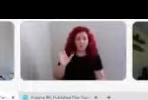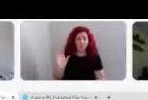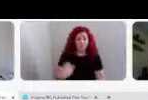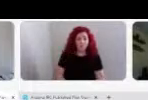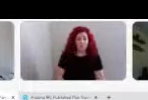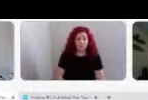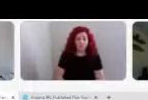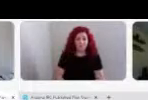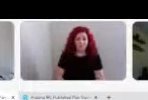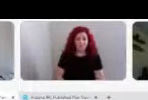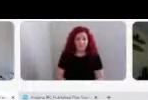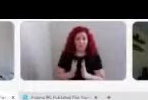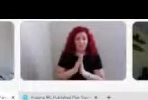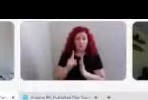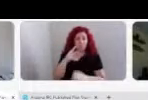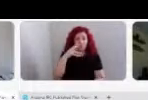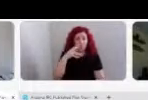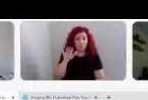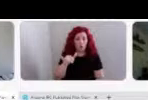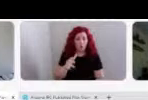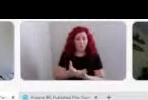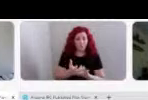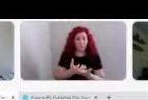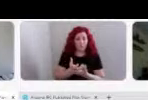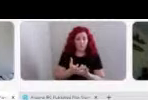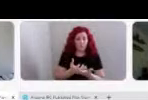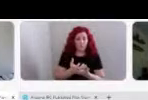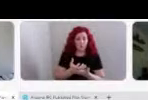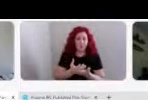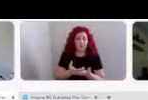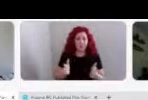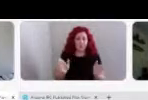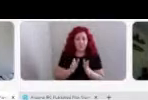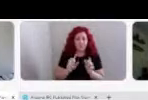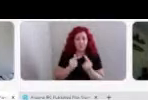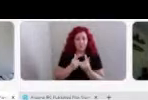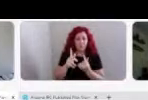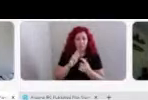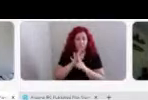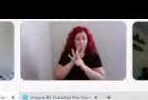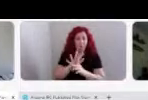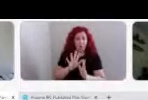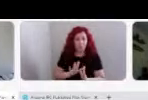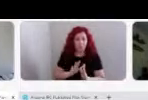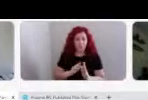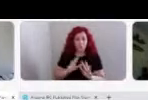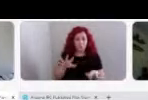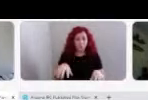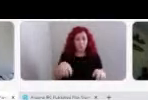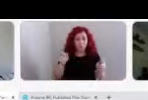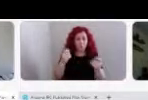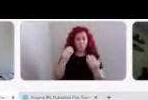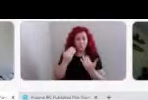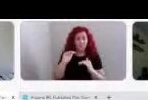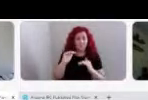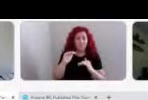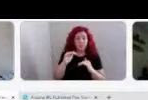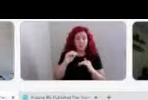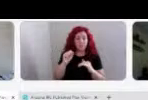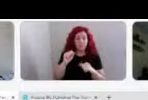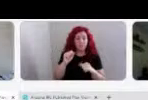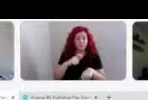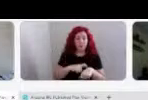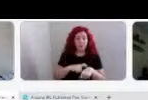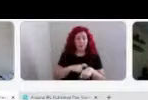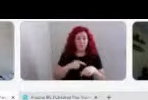i ask you to ignore her pleas and that of the small group of her followers who took over the limited space available in